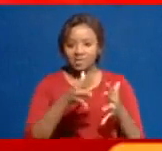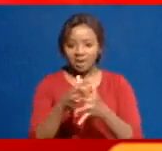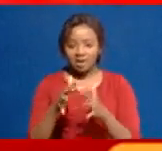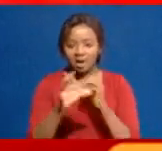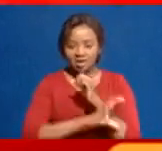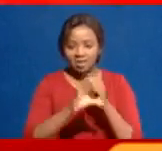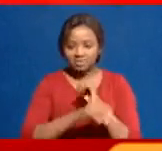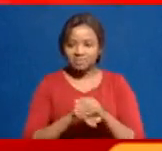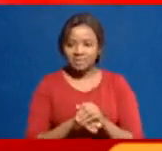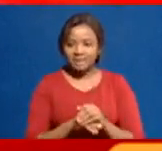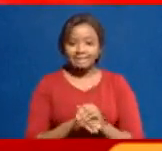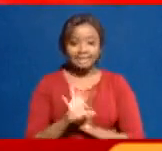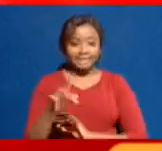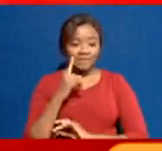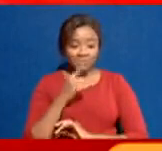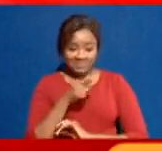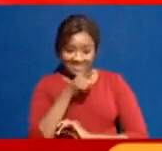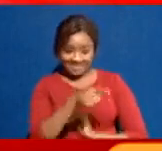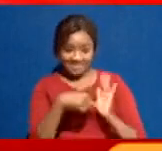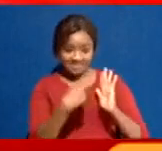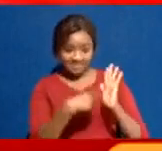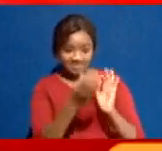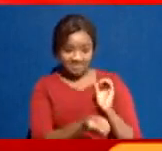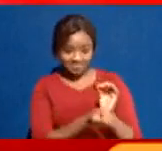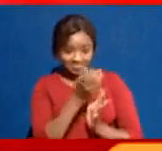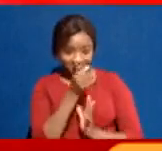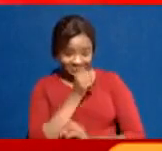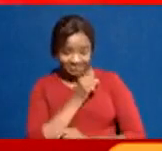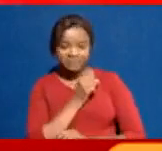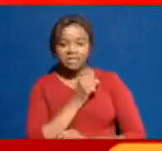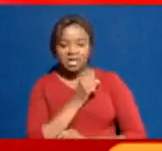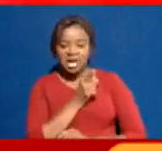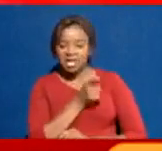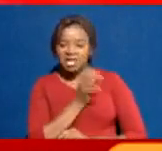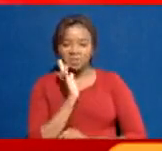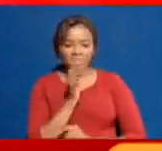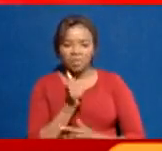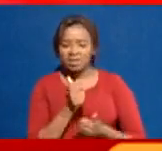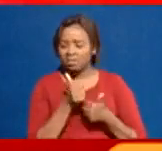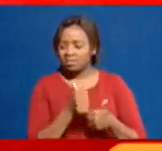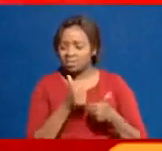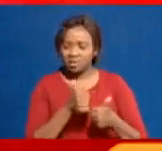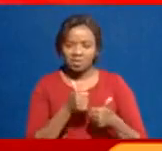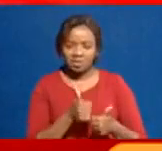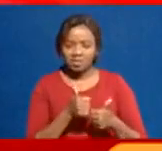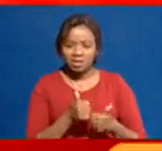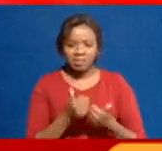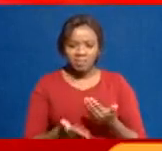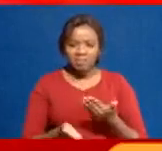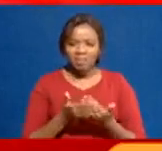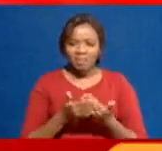facility and what we had to put in it, I've never had as many sleepless